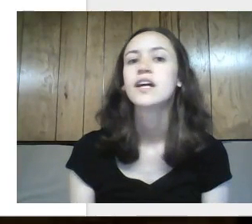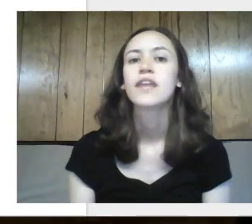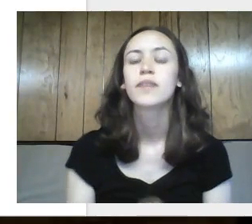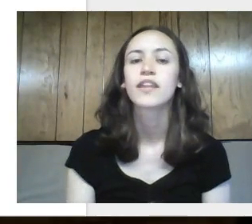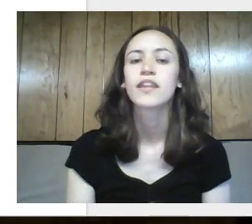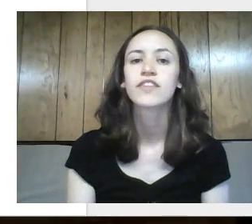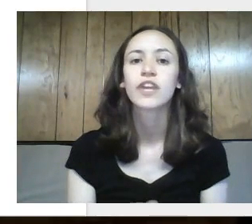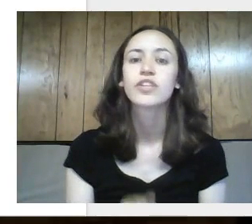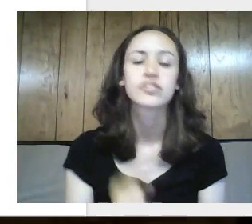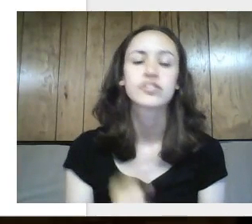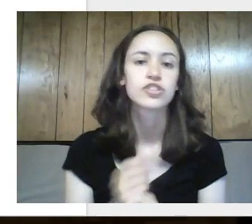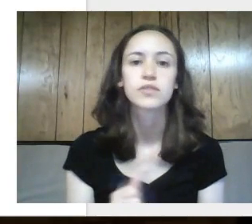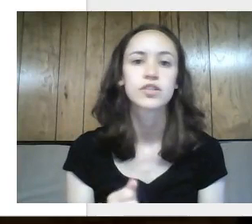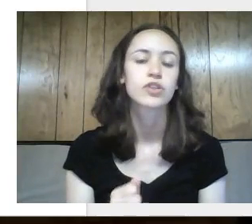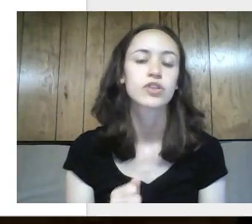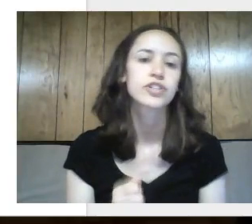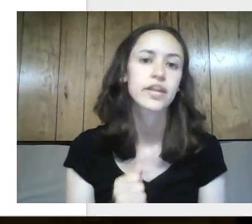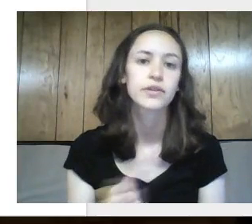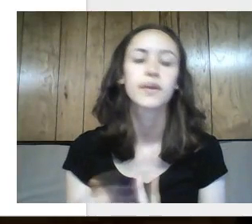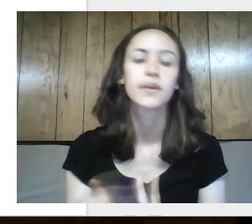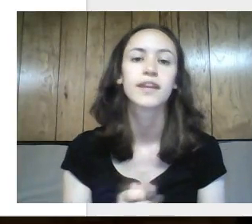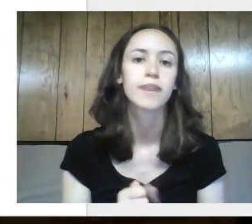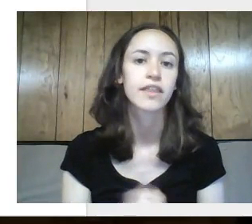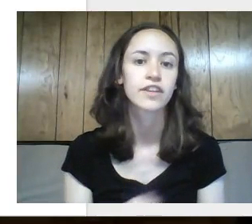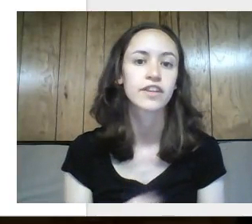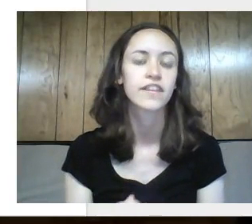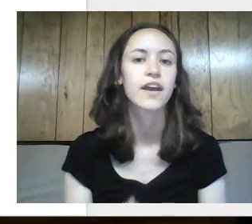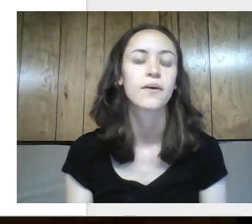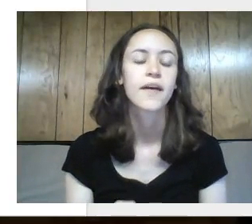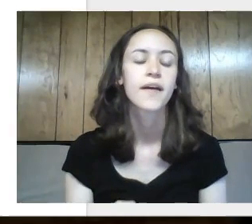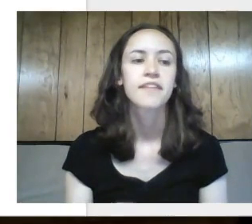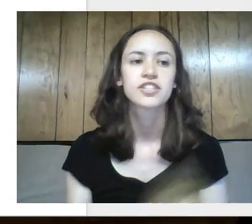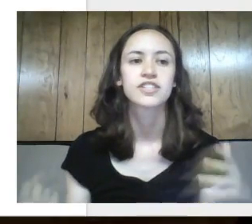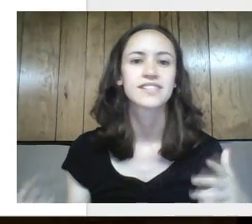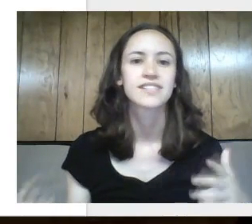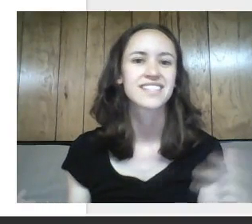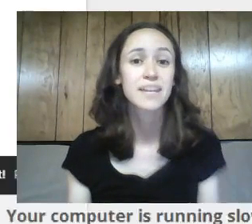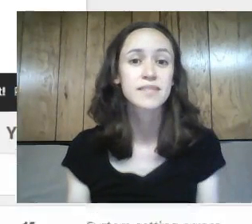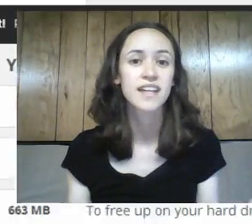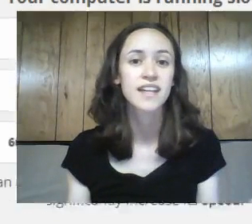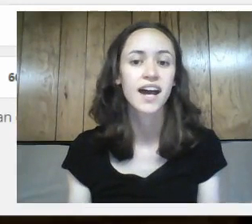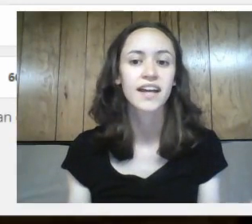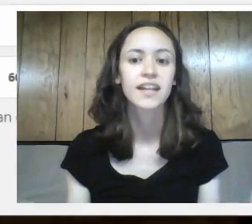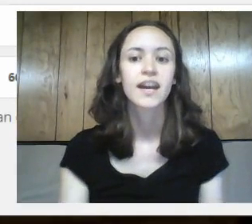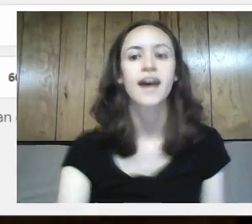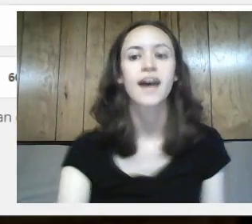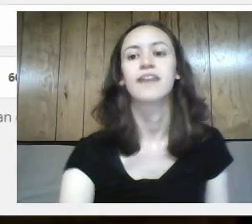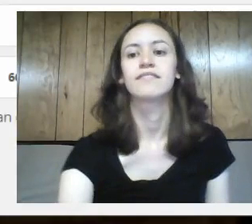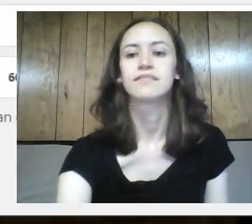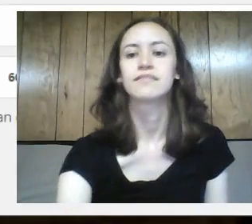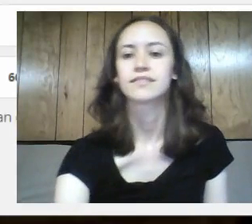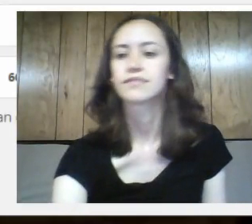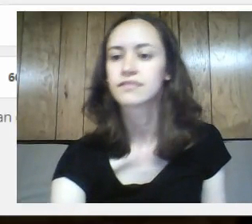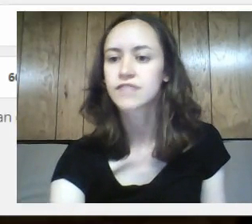signs. There'll be another video that just shows the song straight through, and then I'll make a third video that's just tips that I